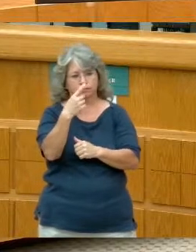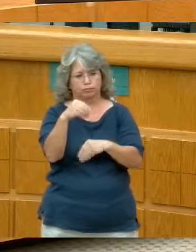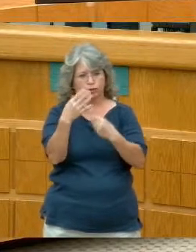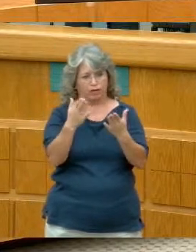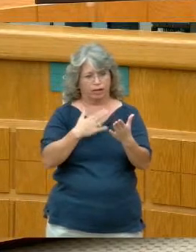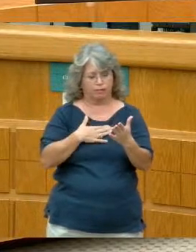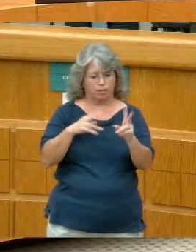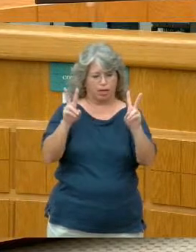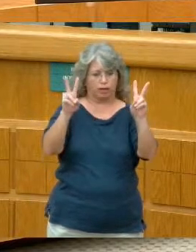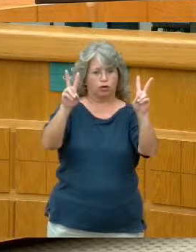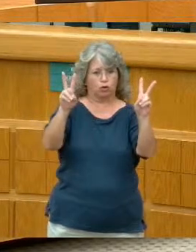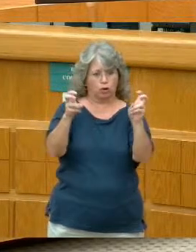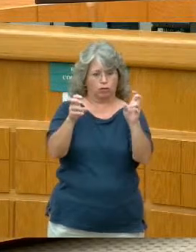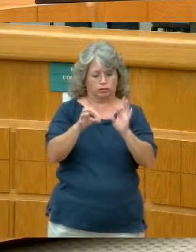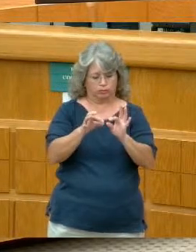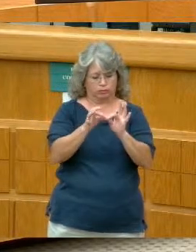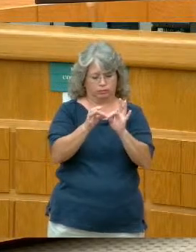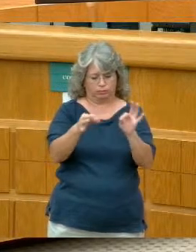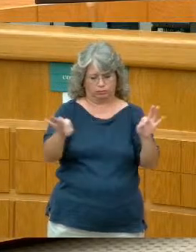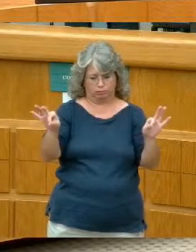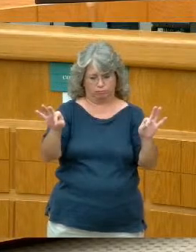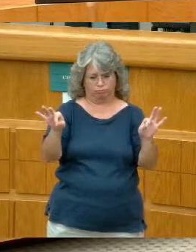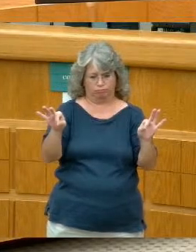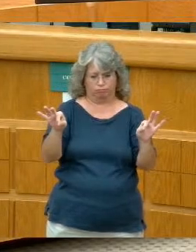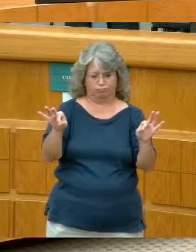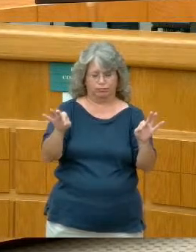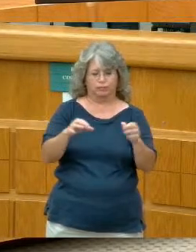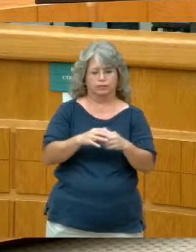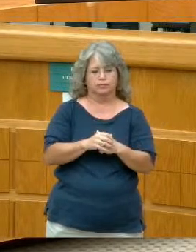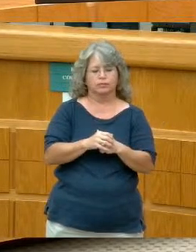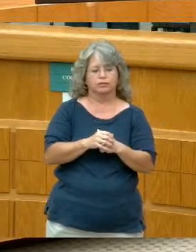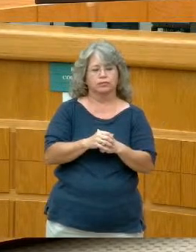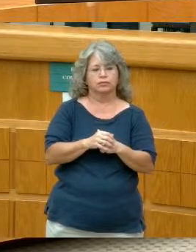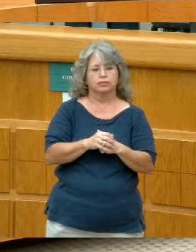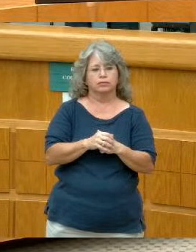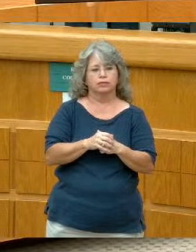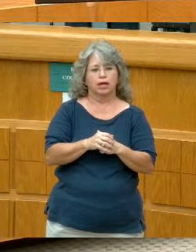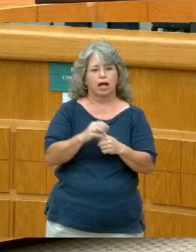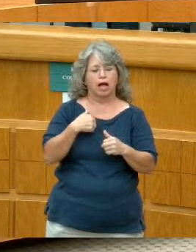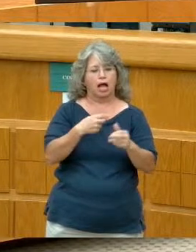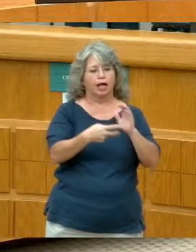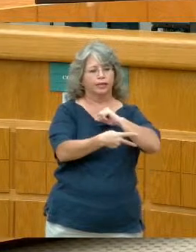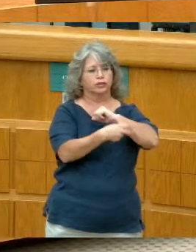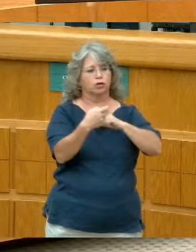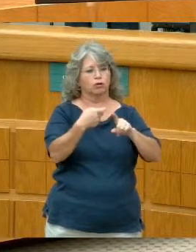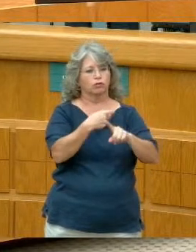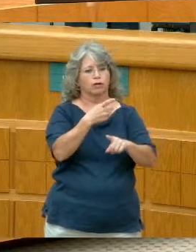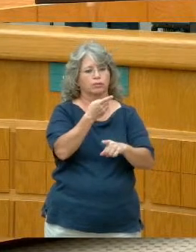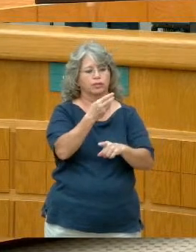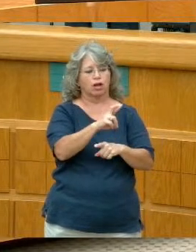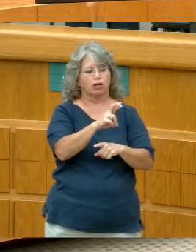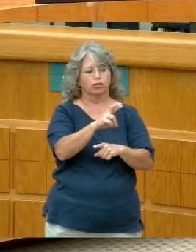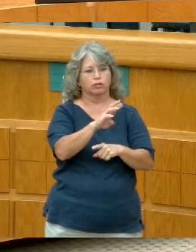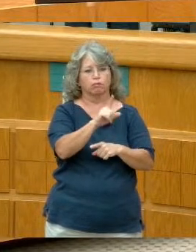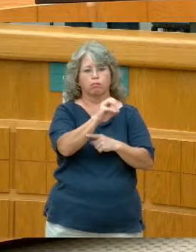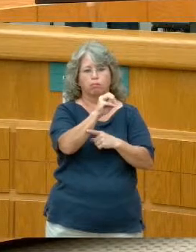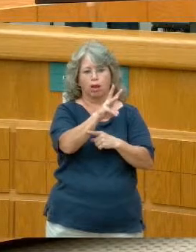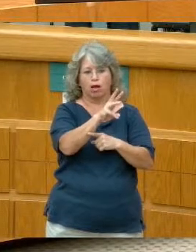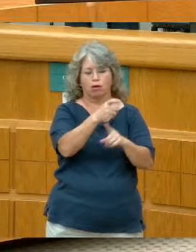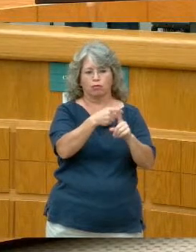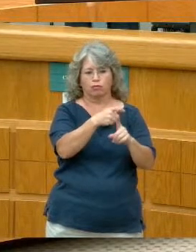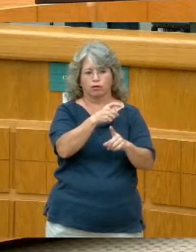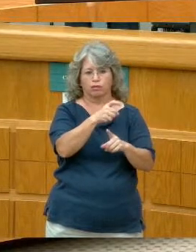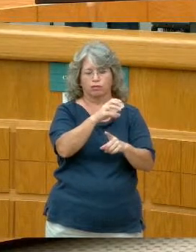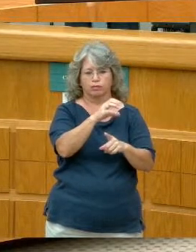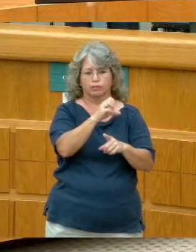tell you what I decided to place at the bottom of my personal comments. And this I stole from Dr. Oz Blow, CEO